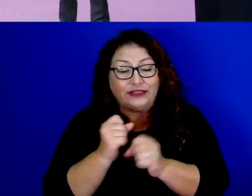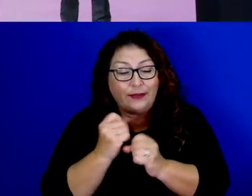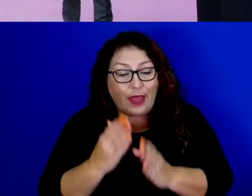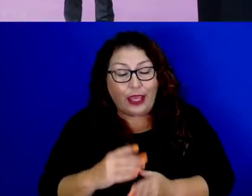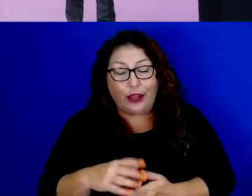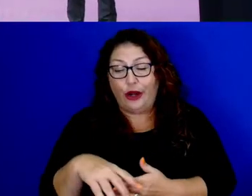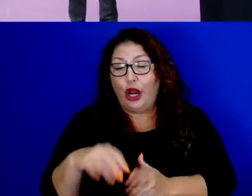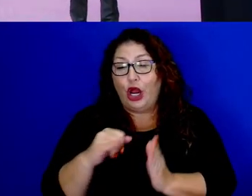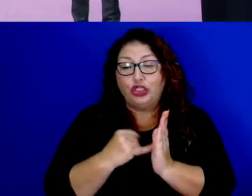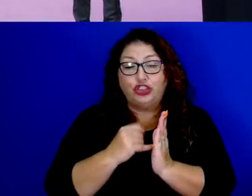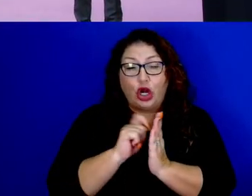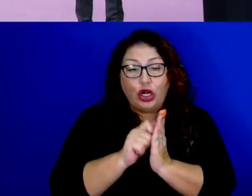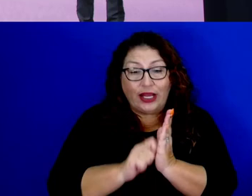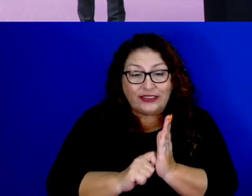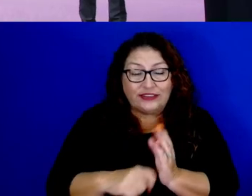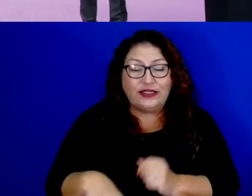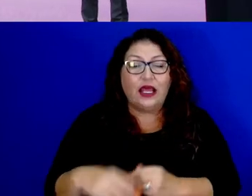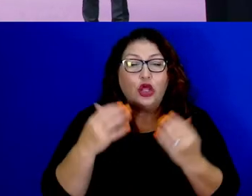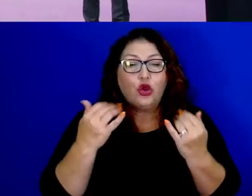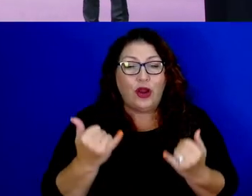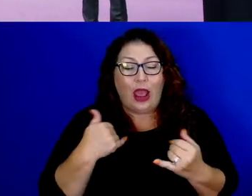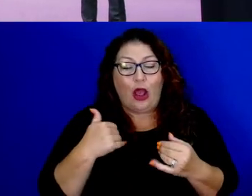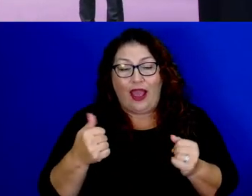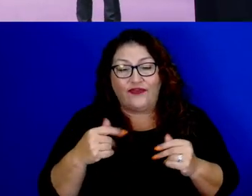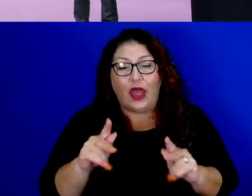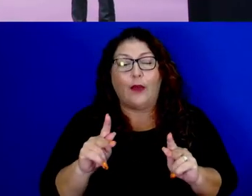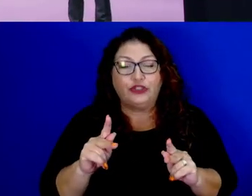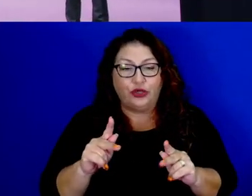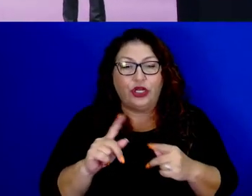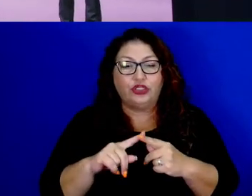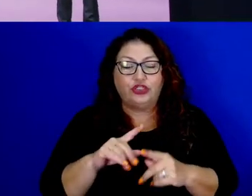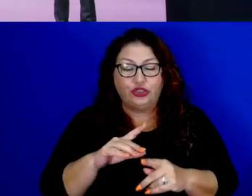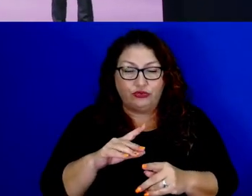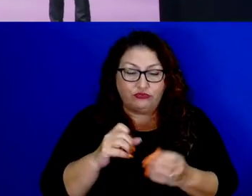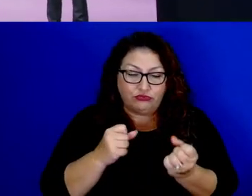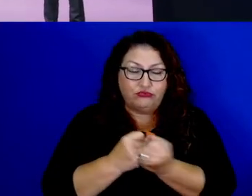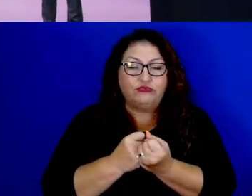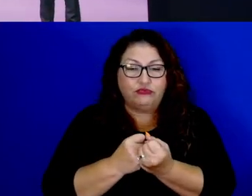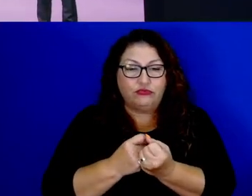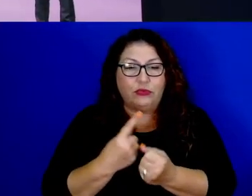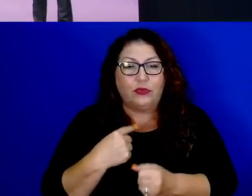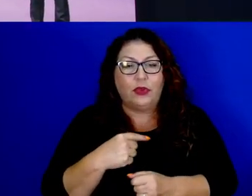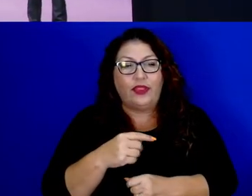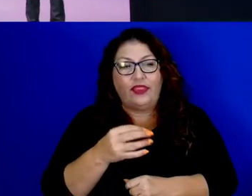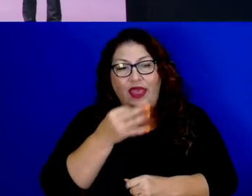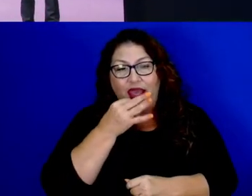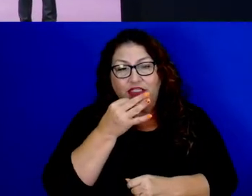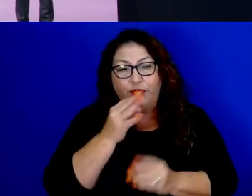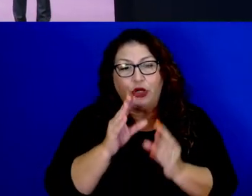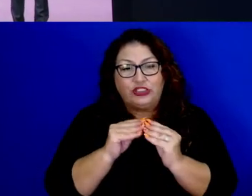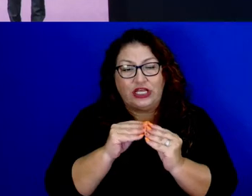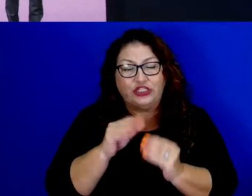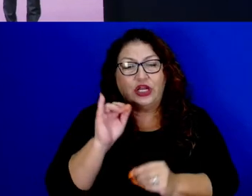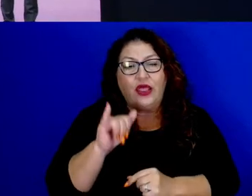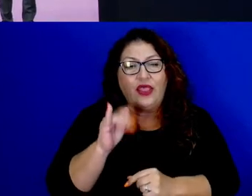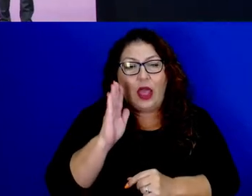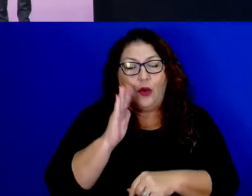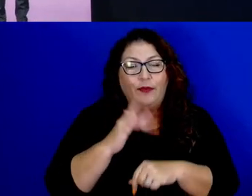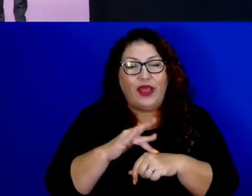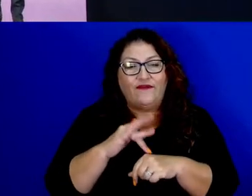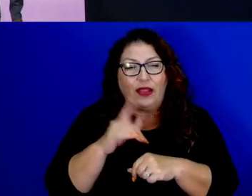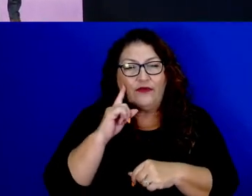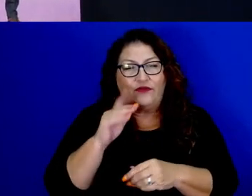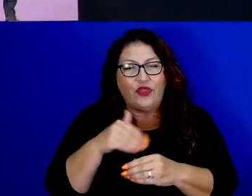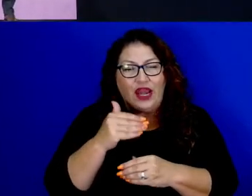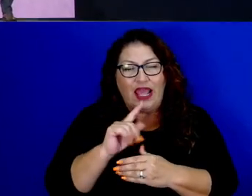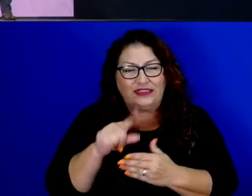you now have the opportunity to join our Ask the Expert session. That will be available for the next hour after we wrap up